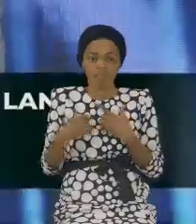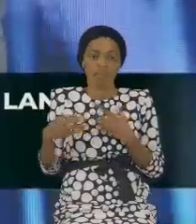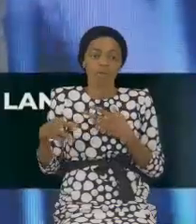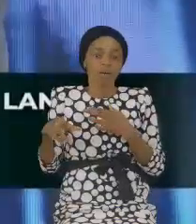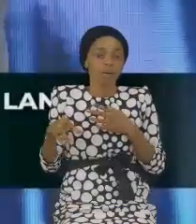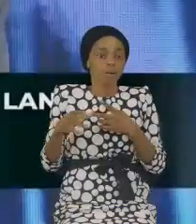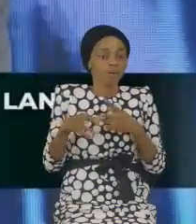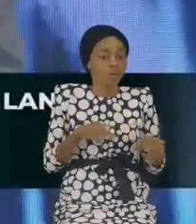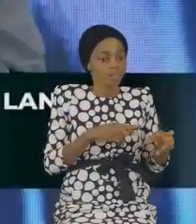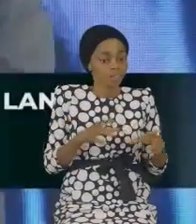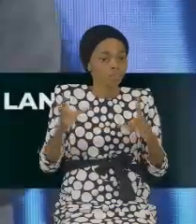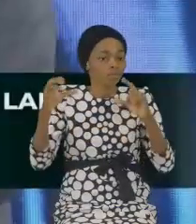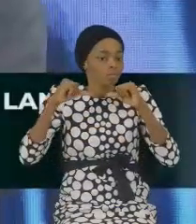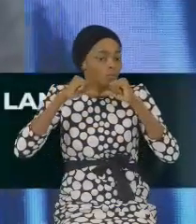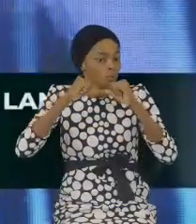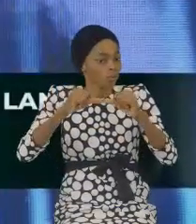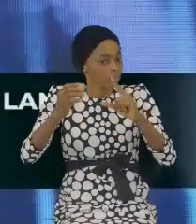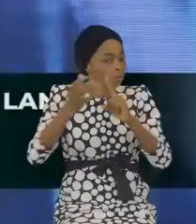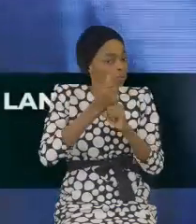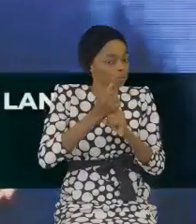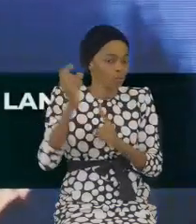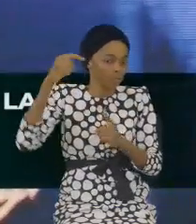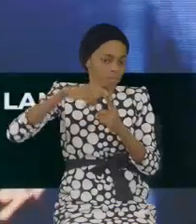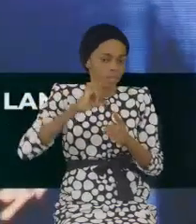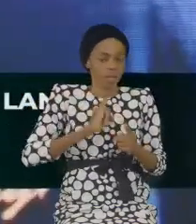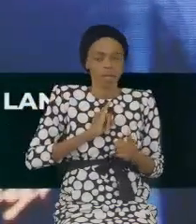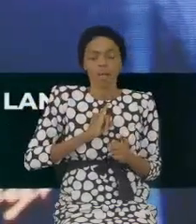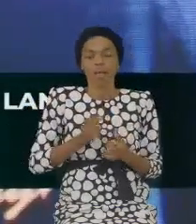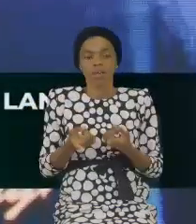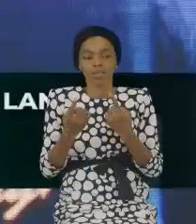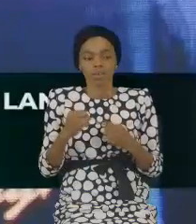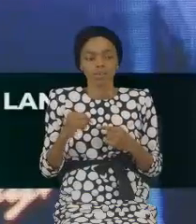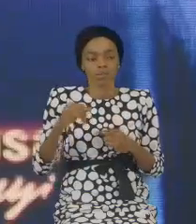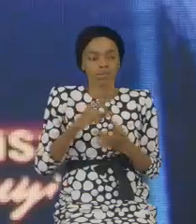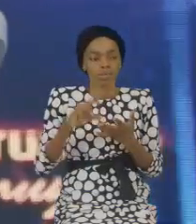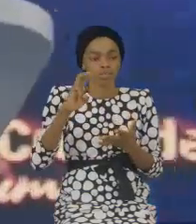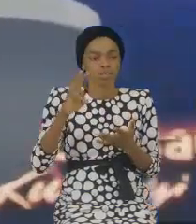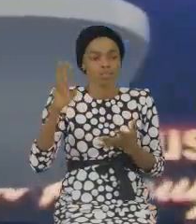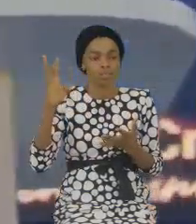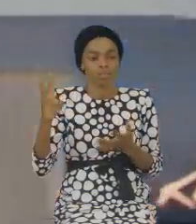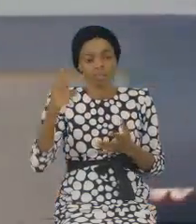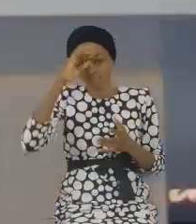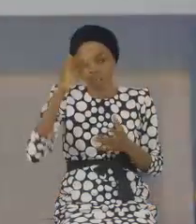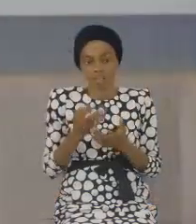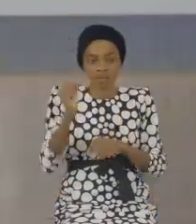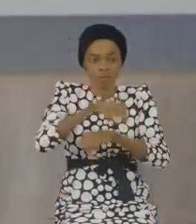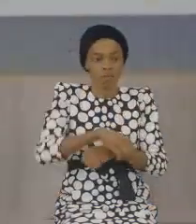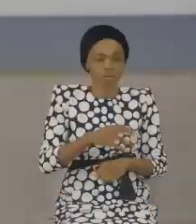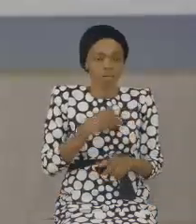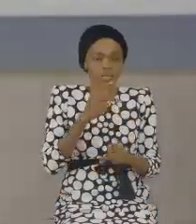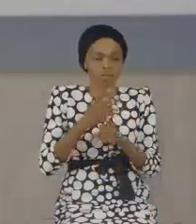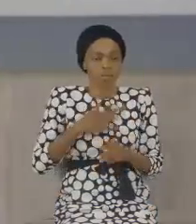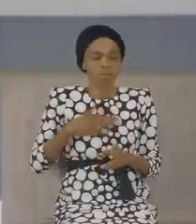fast till I come. And then in verse 26, it assures us, he that overcometh and keepeth my